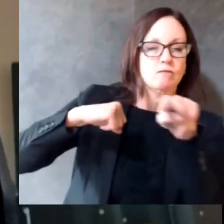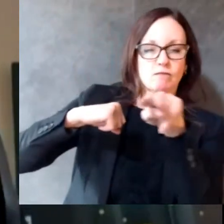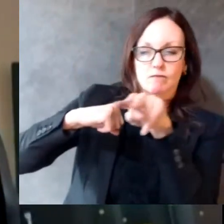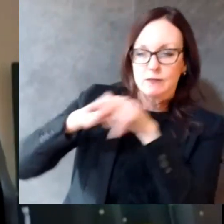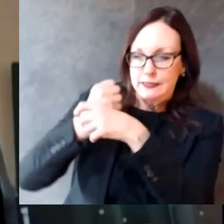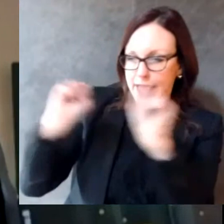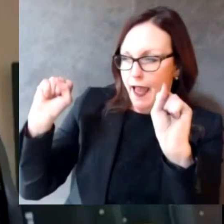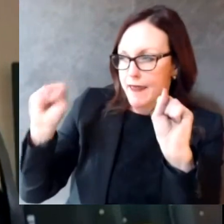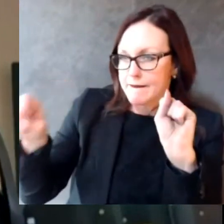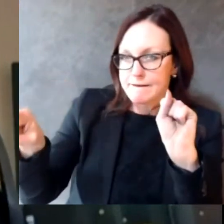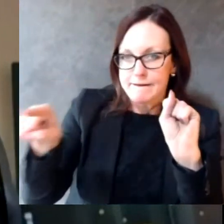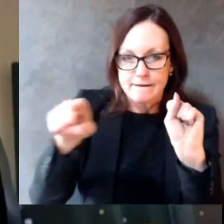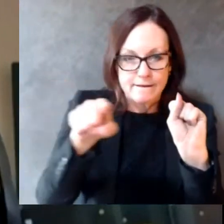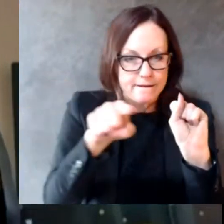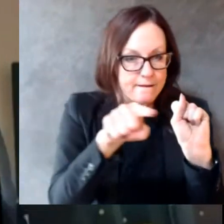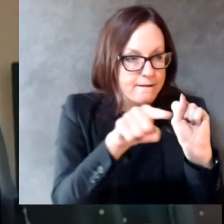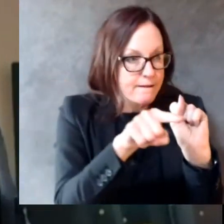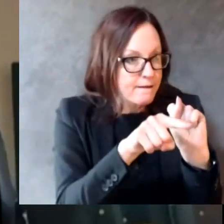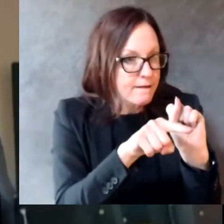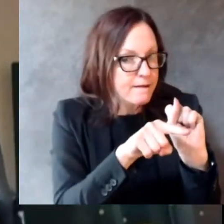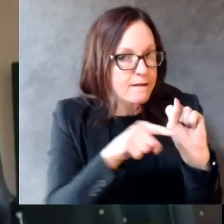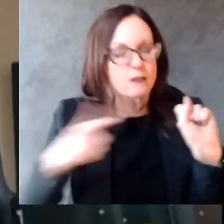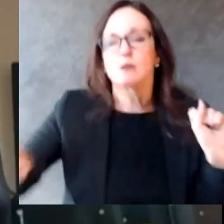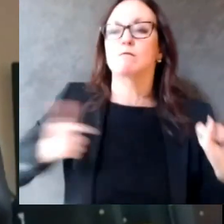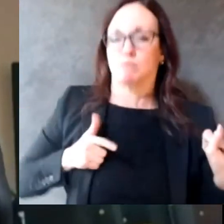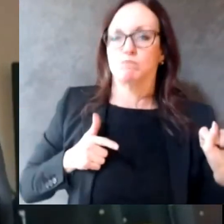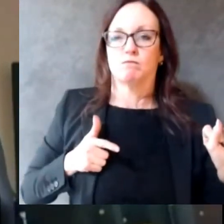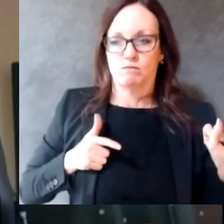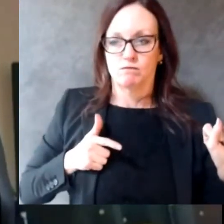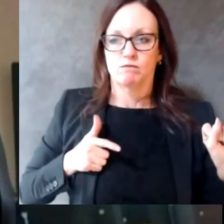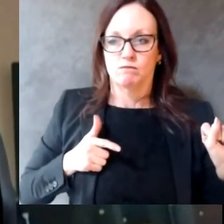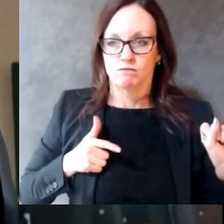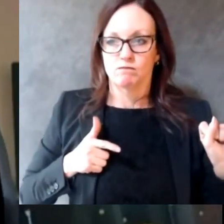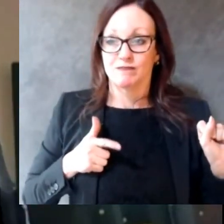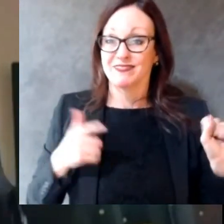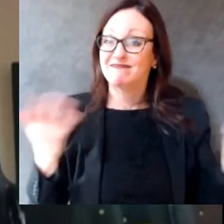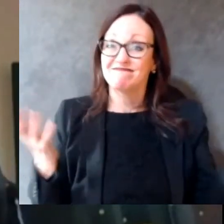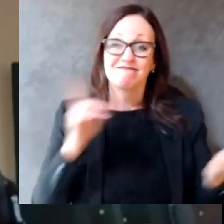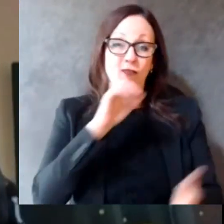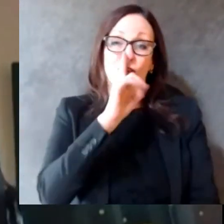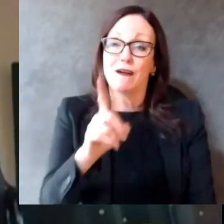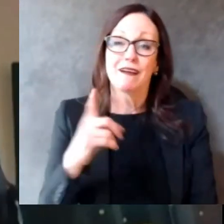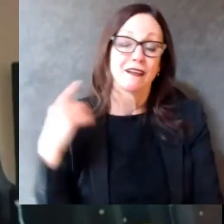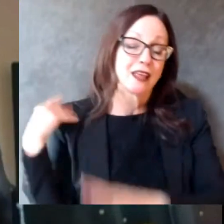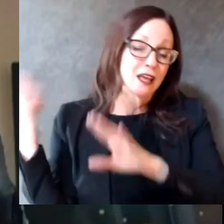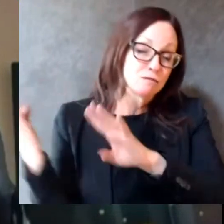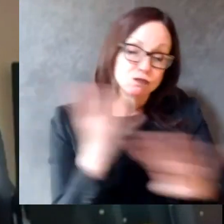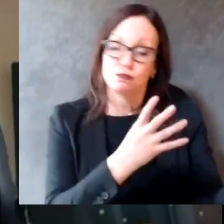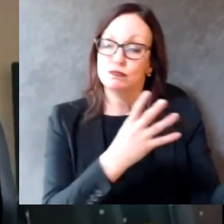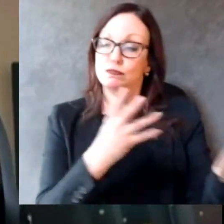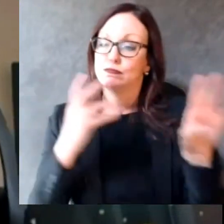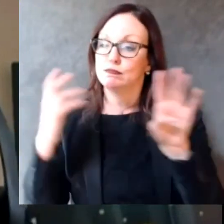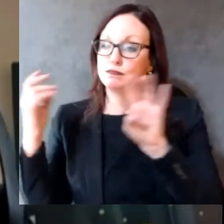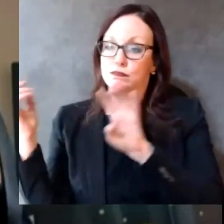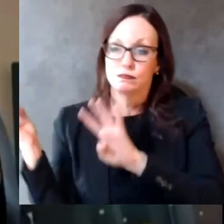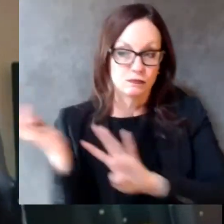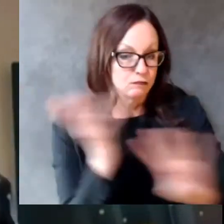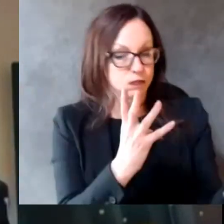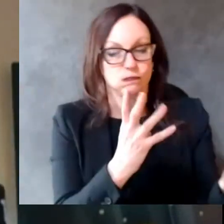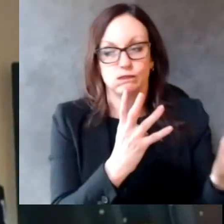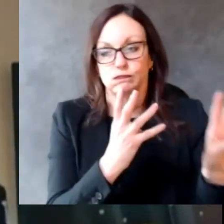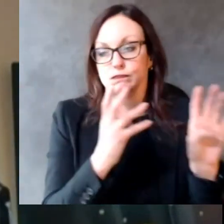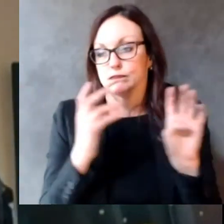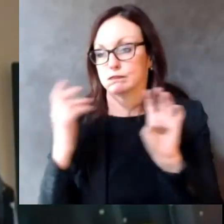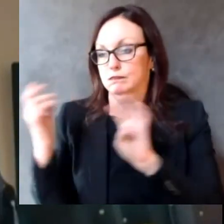day. Thousands of more people are starting their vaccine series, but we're not going to see tens and hundreds of thousands of